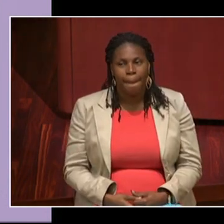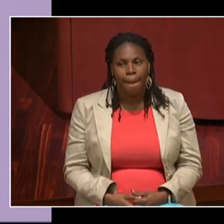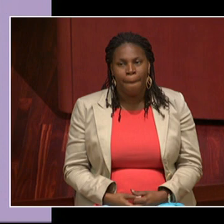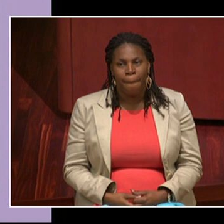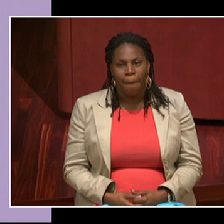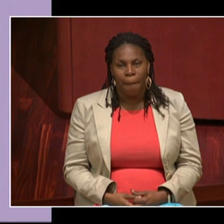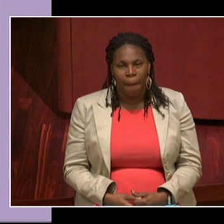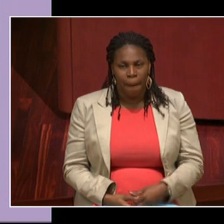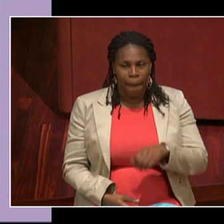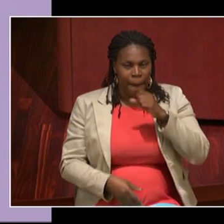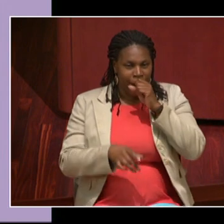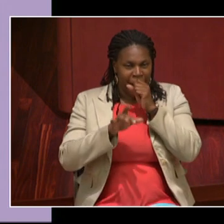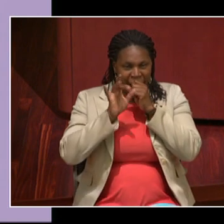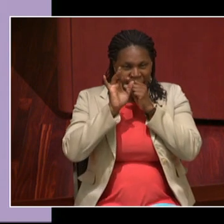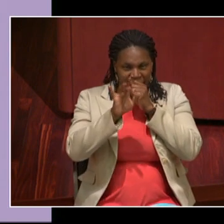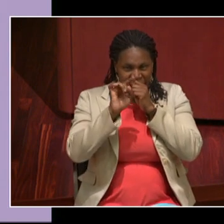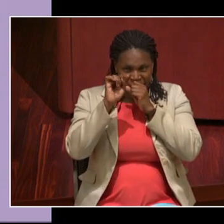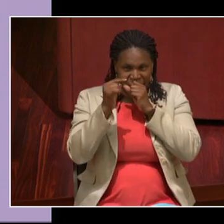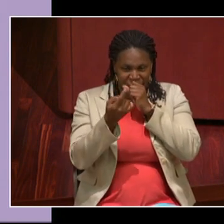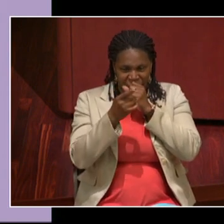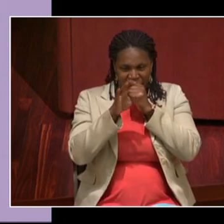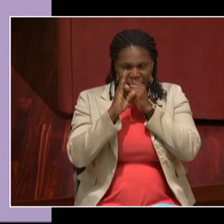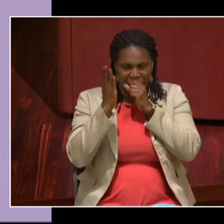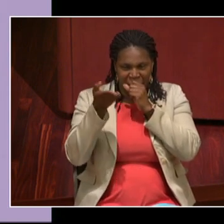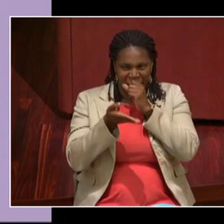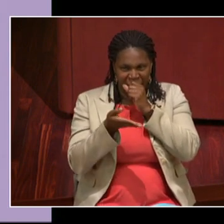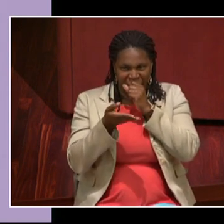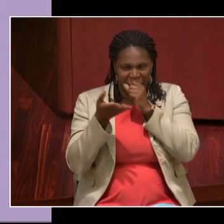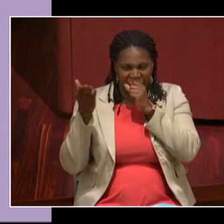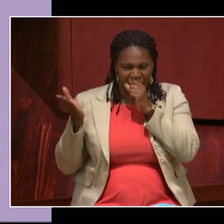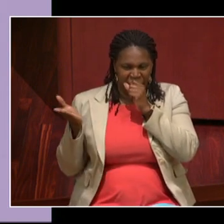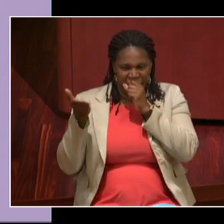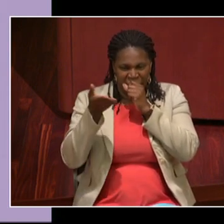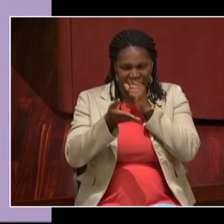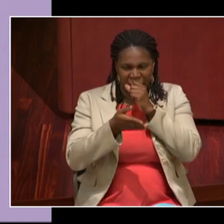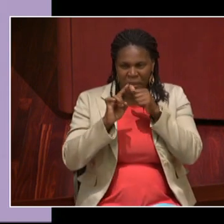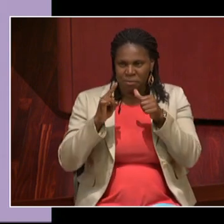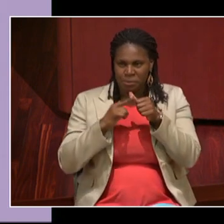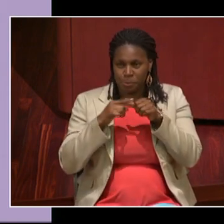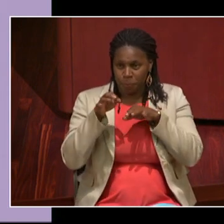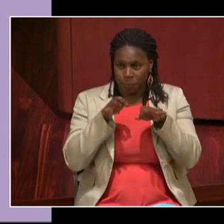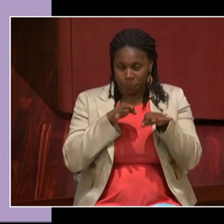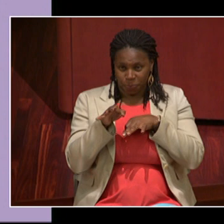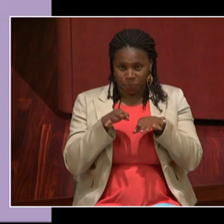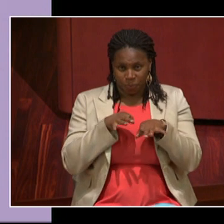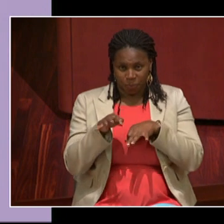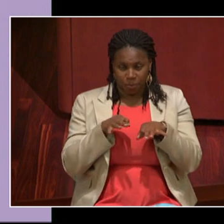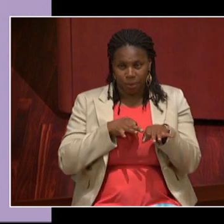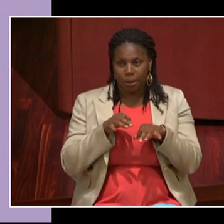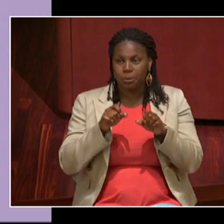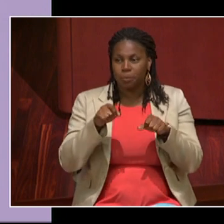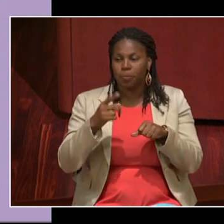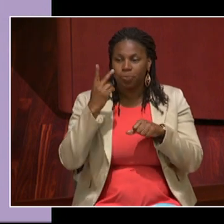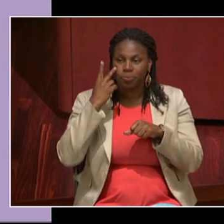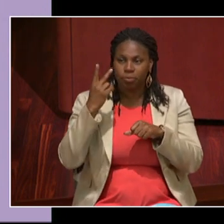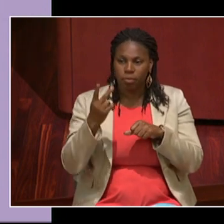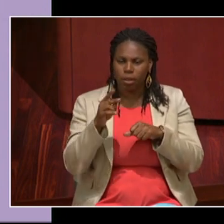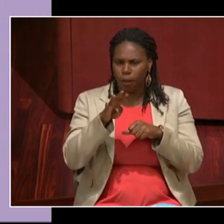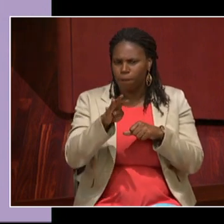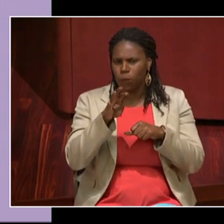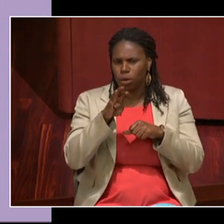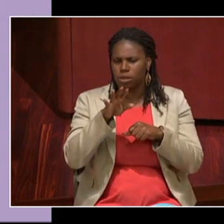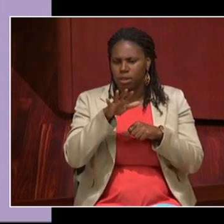that first alien case files, and it brings me into the full description for that particular set of records. I can see that there are